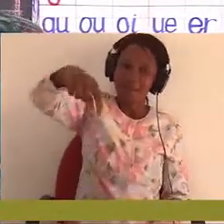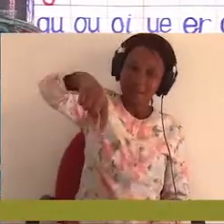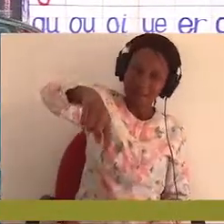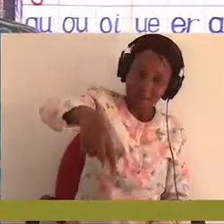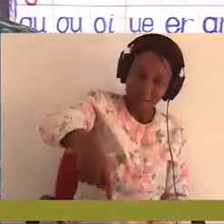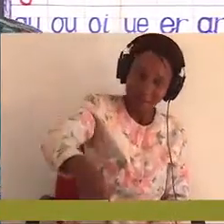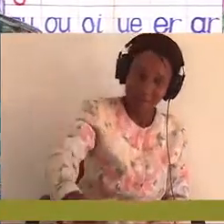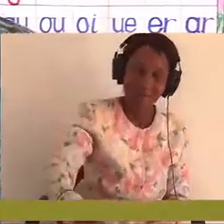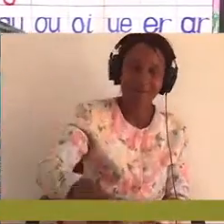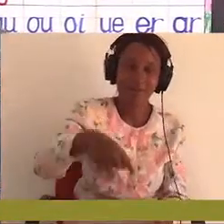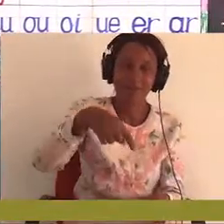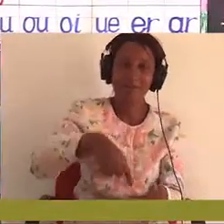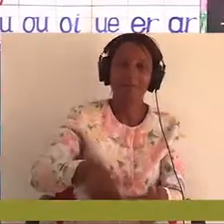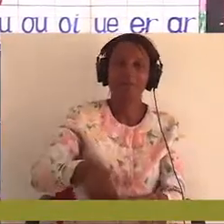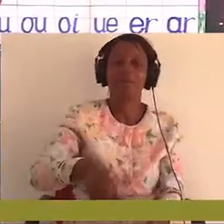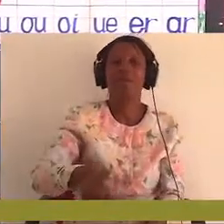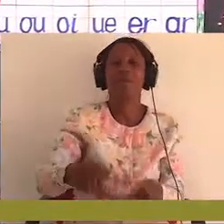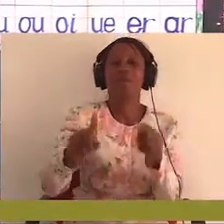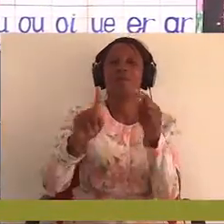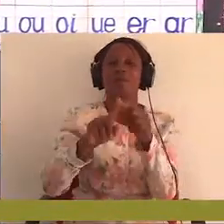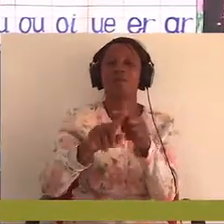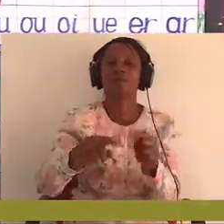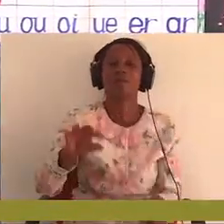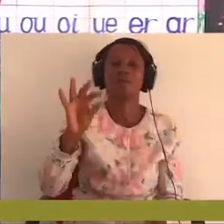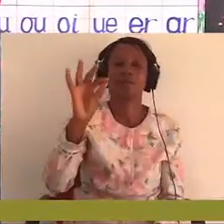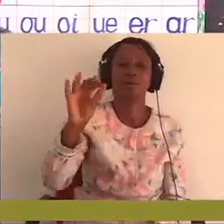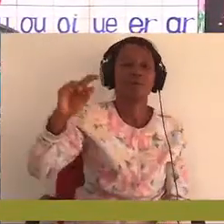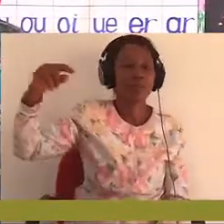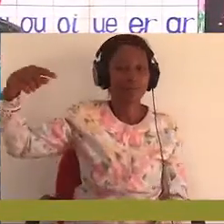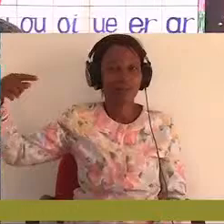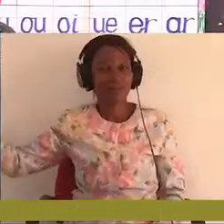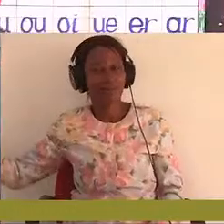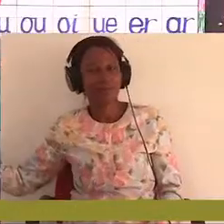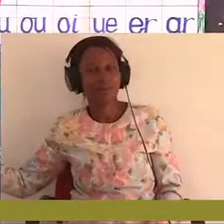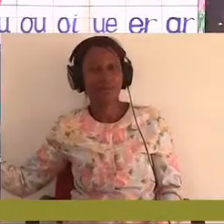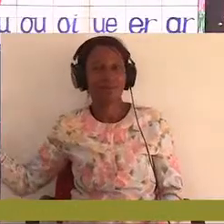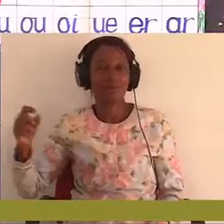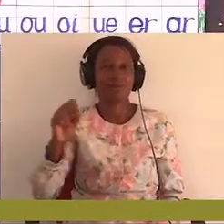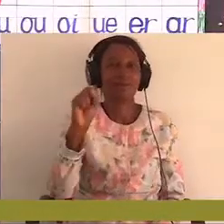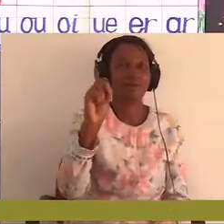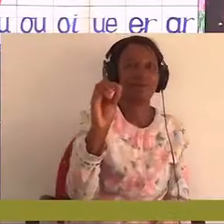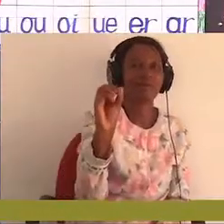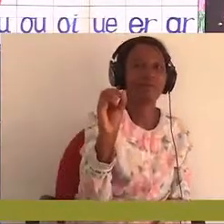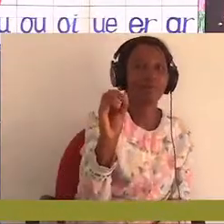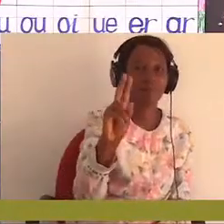deep into the sounding.